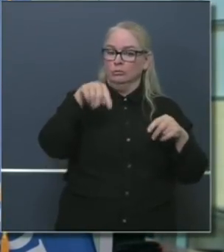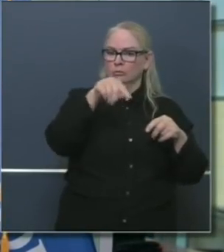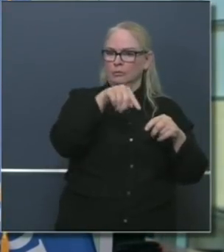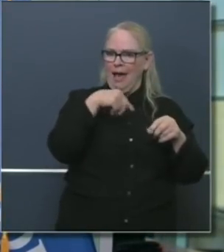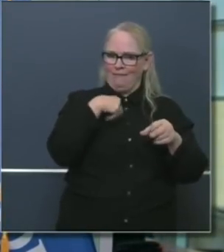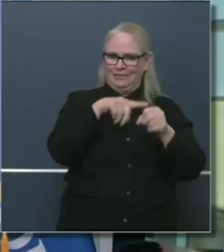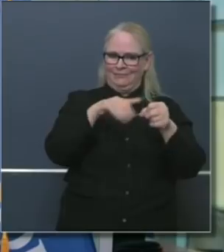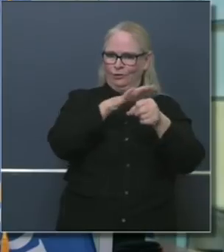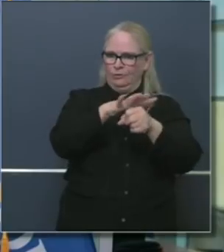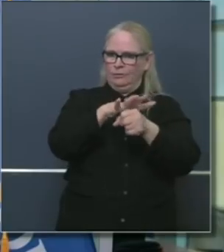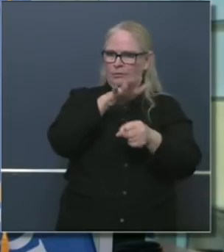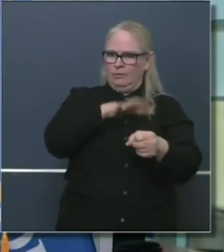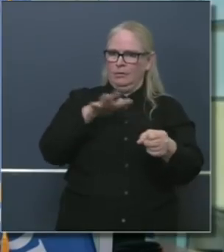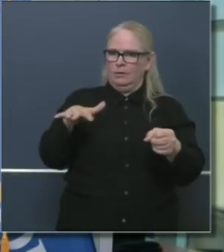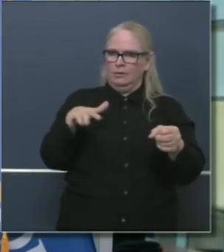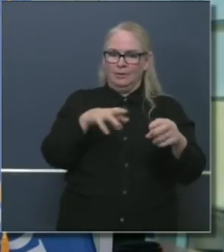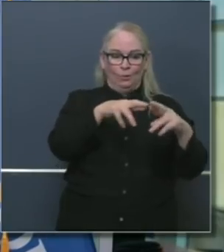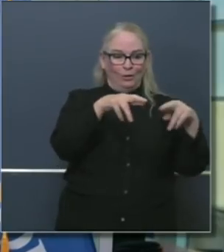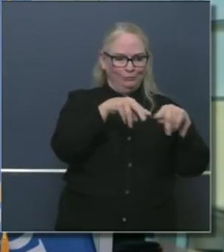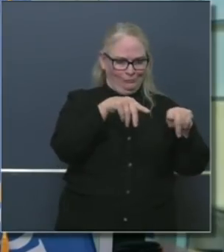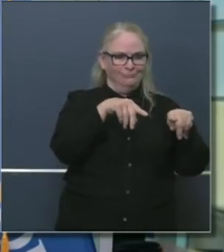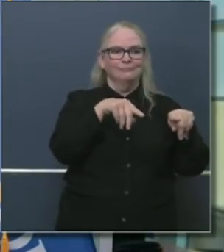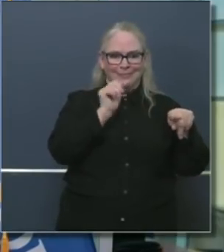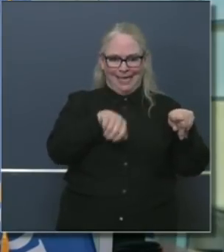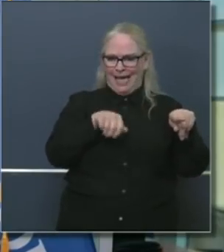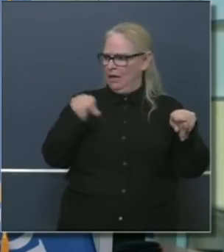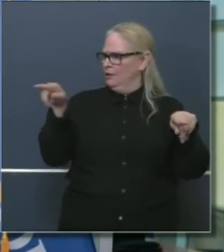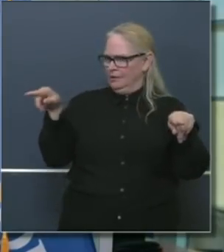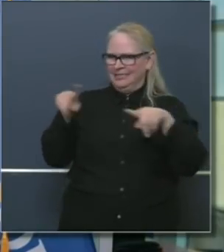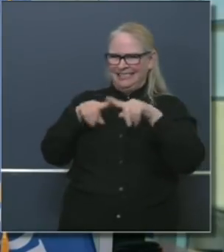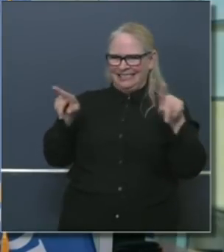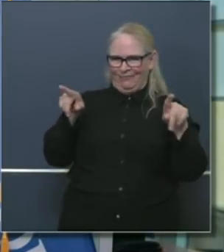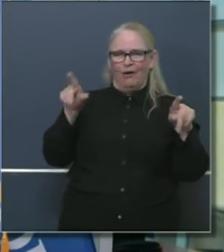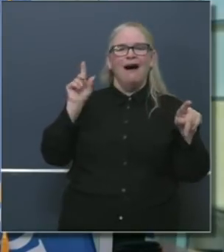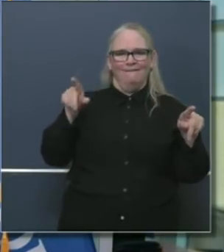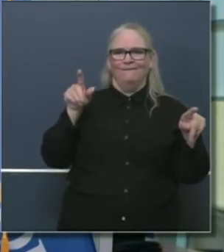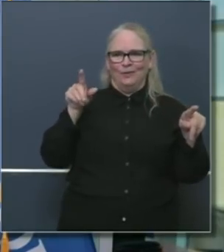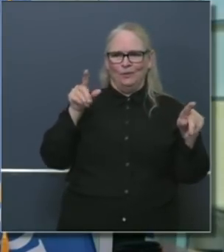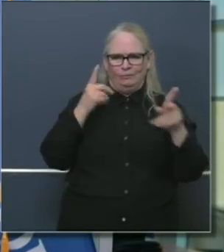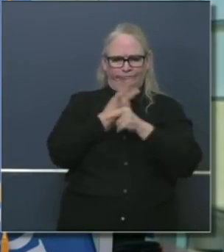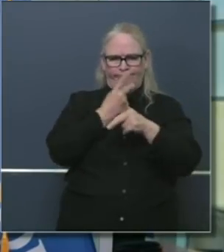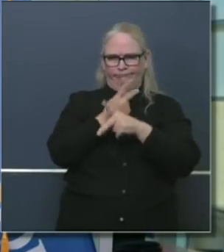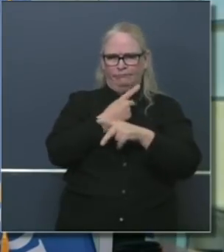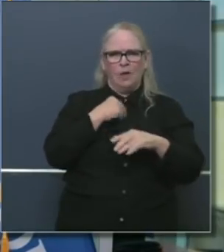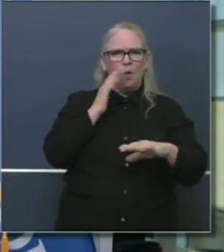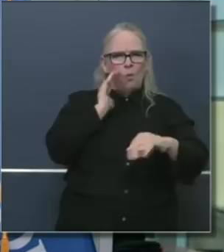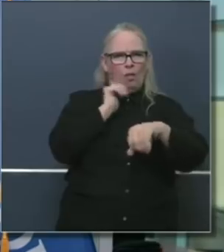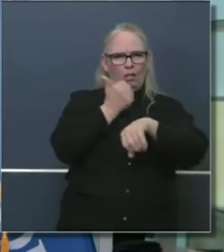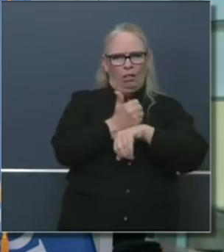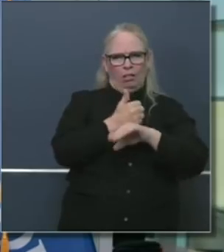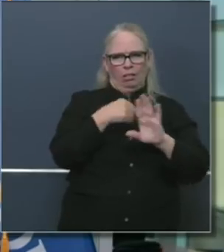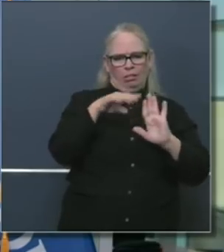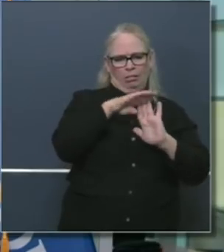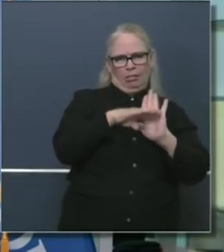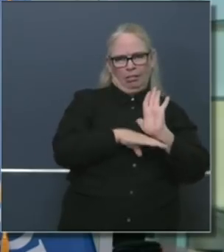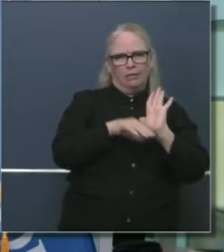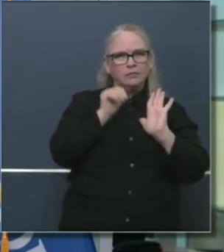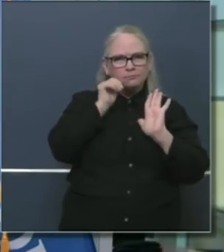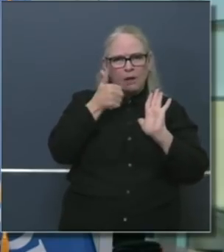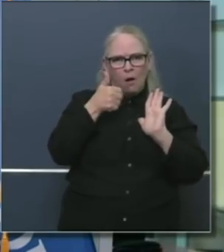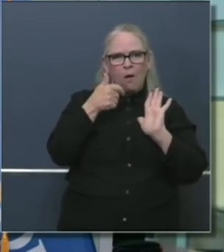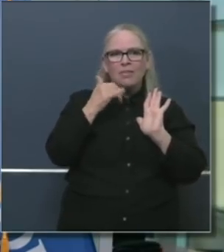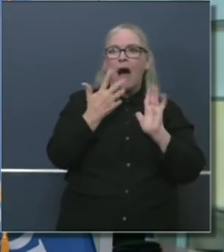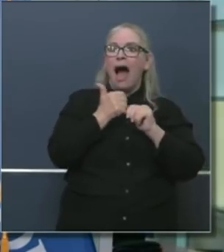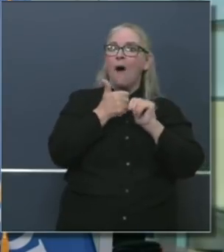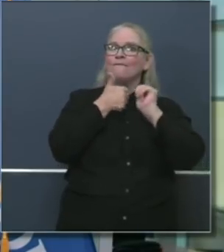been hard at work describing here and are ready to put out in the next day. So